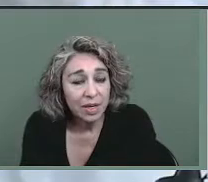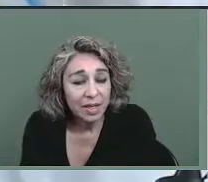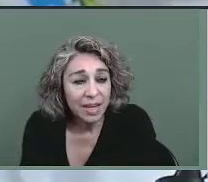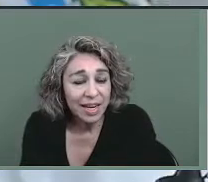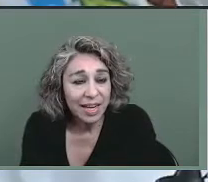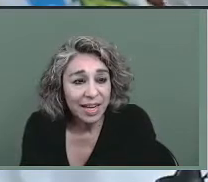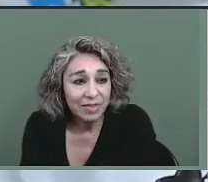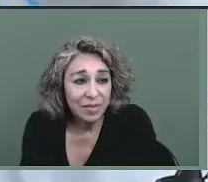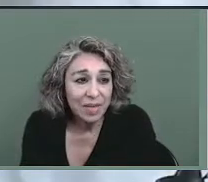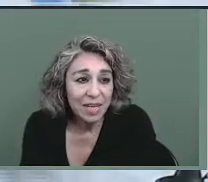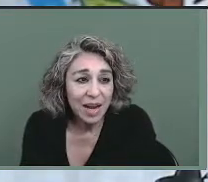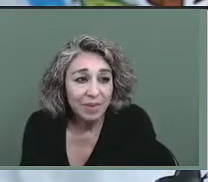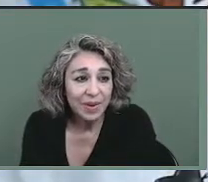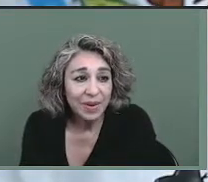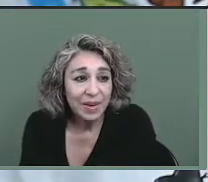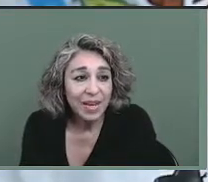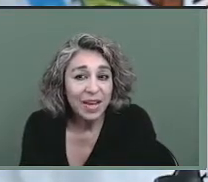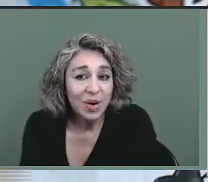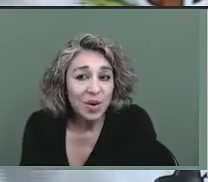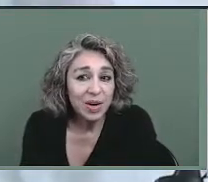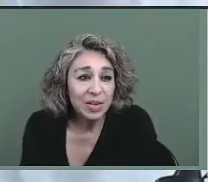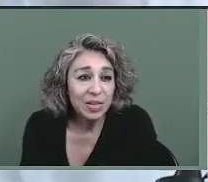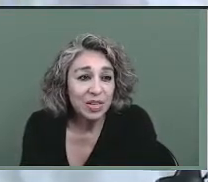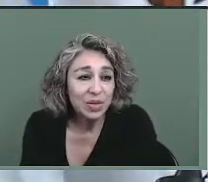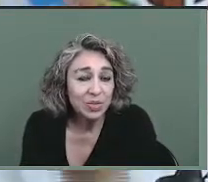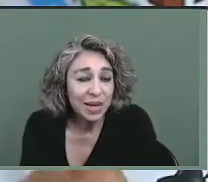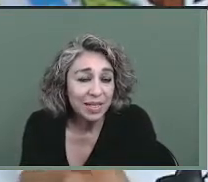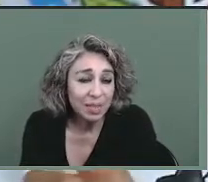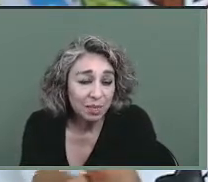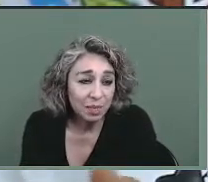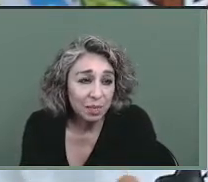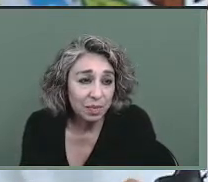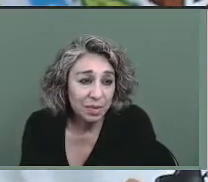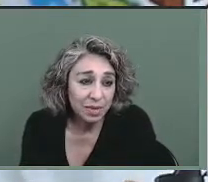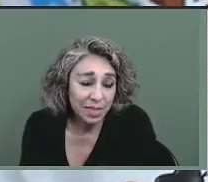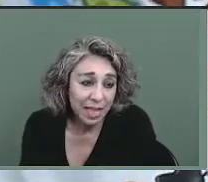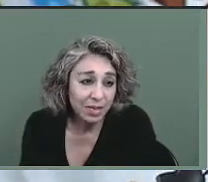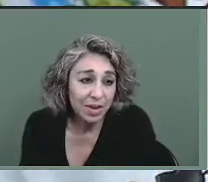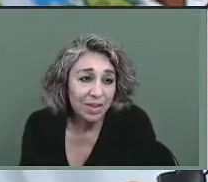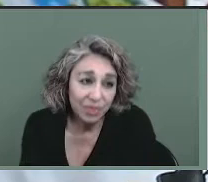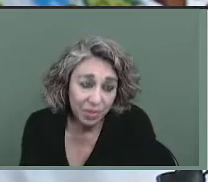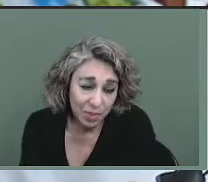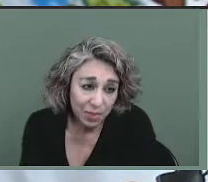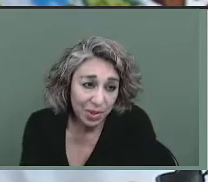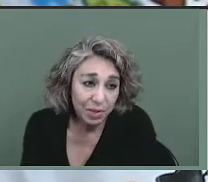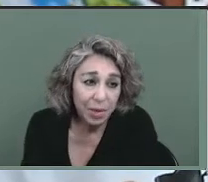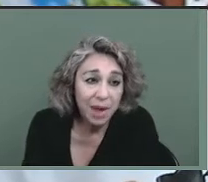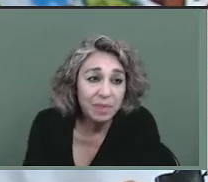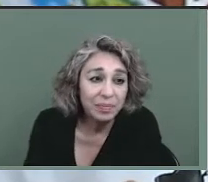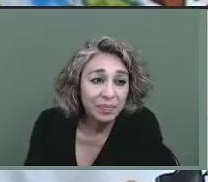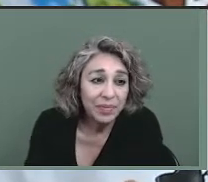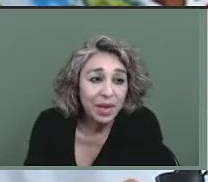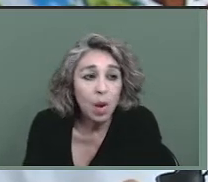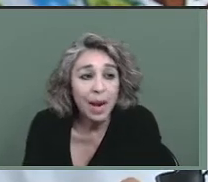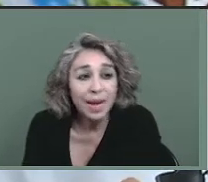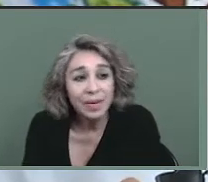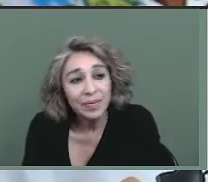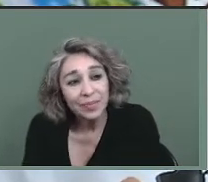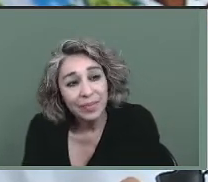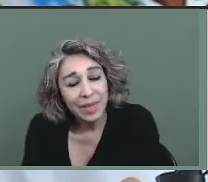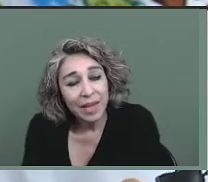We're cutting it from the top in order to raise the salary for the people on the bottom.